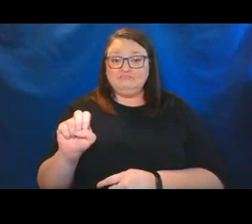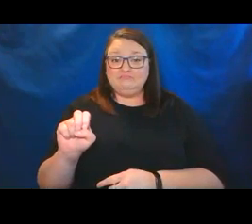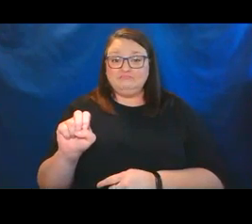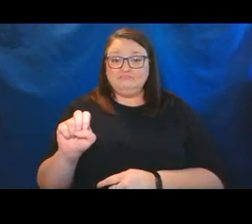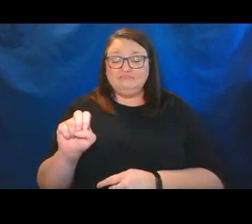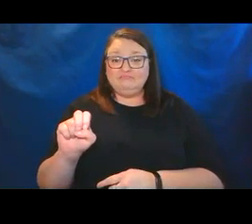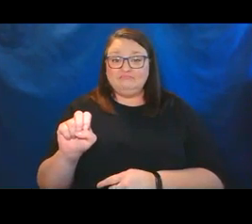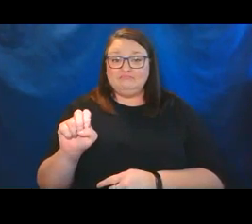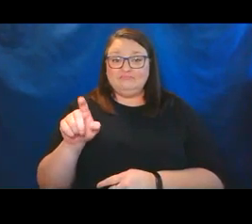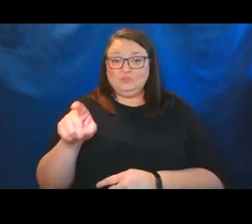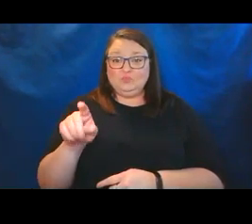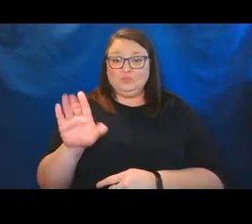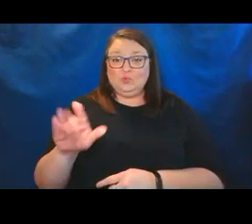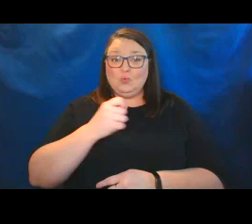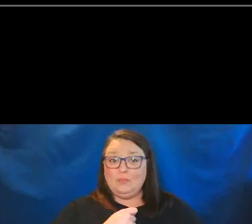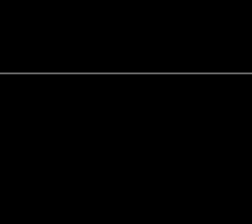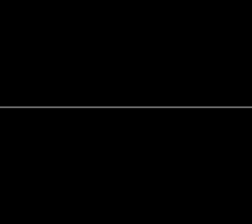working for you?